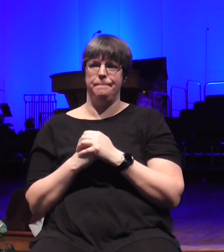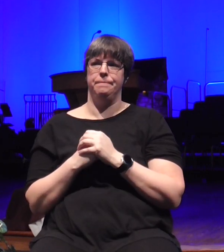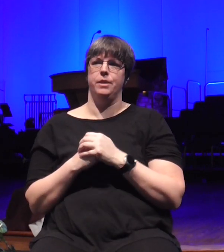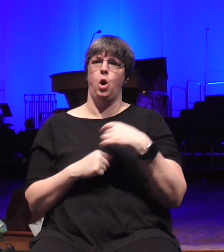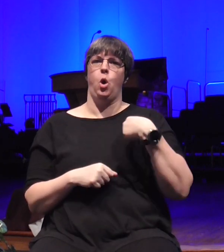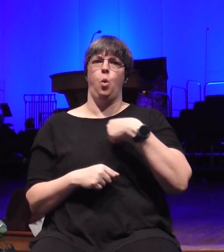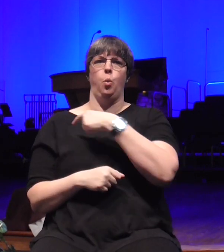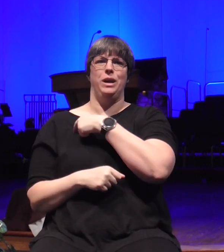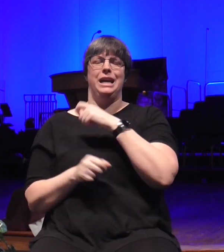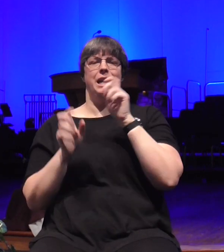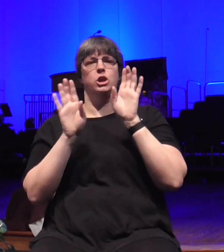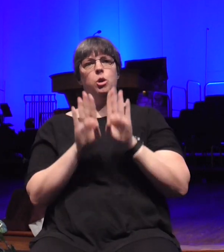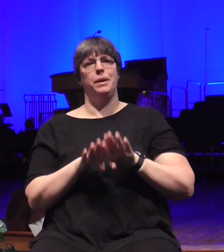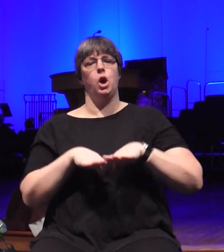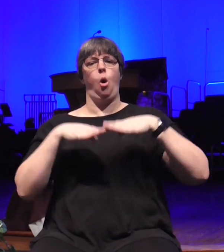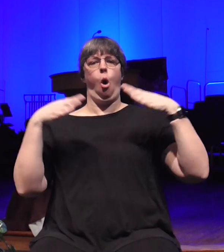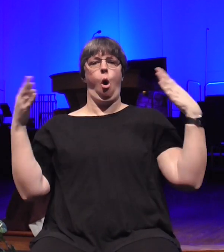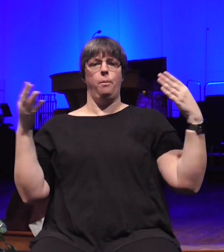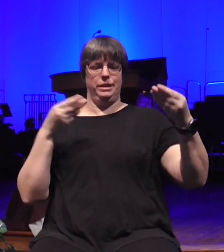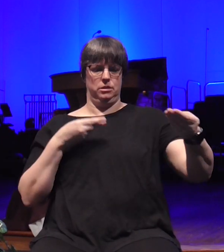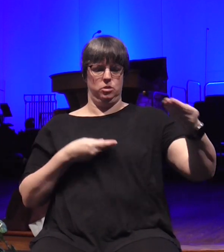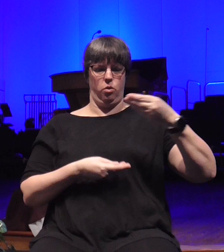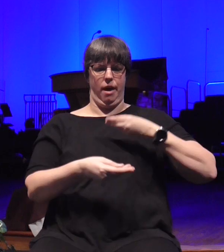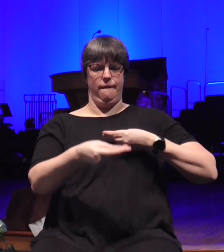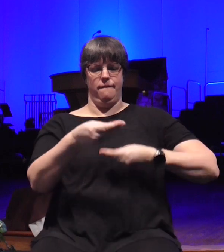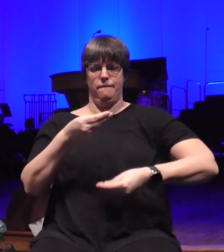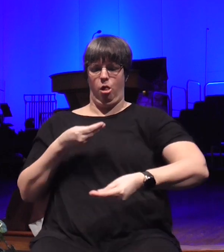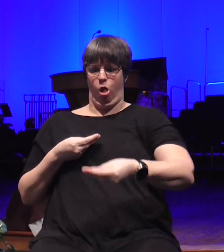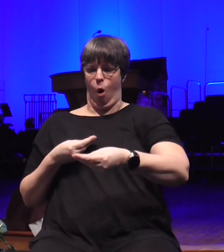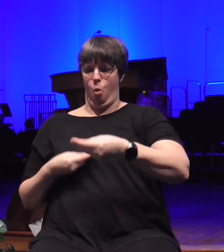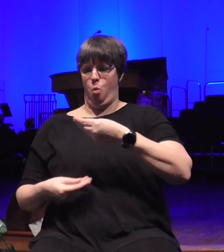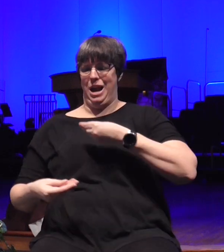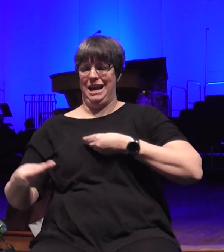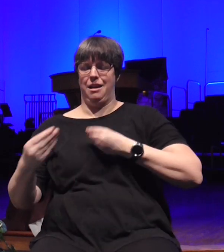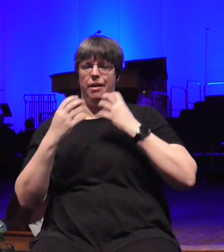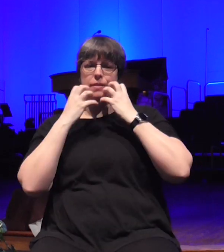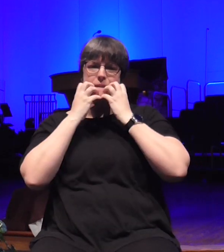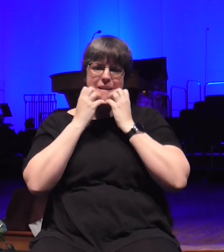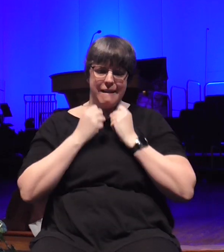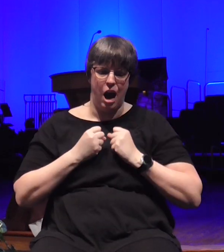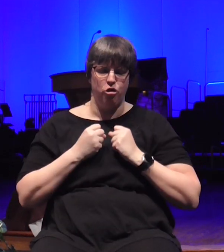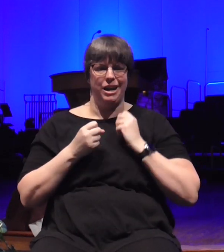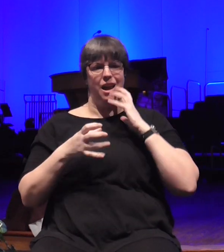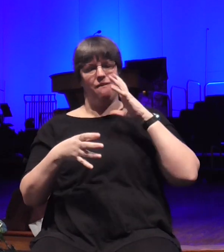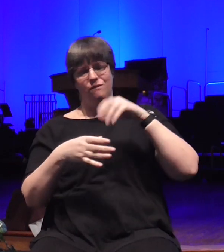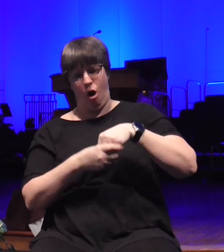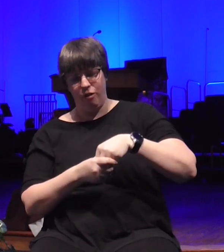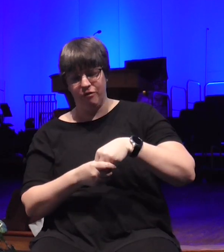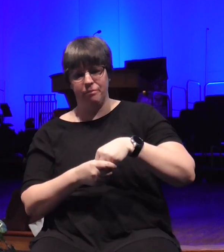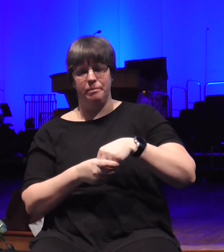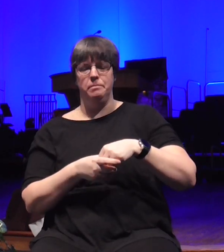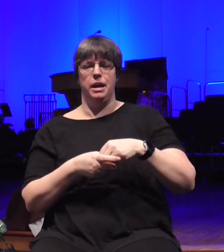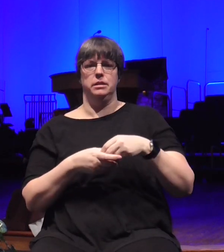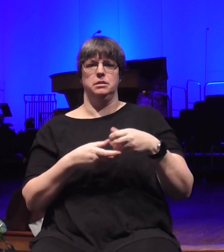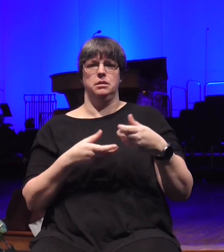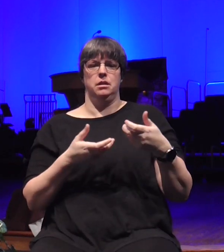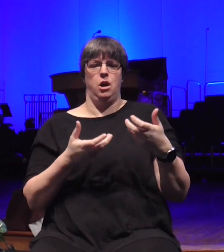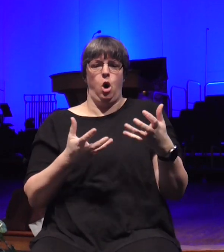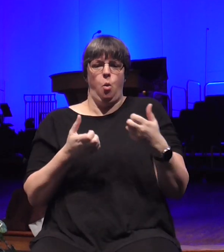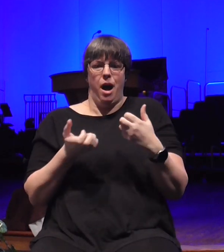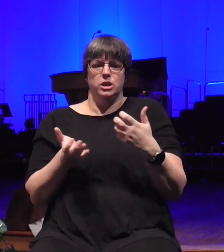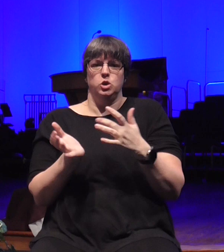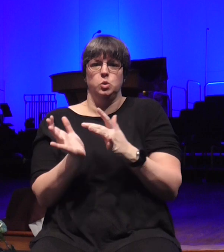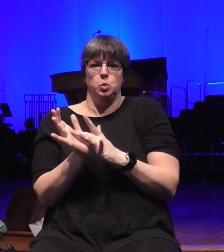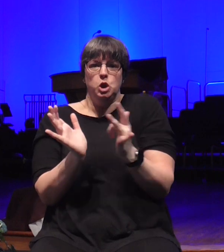all the creativity and uniqueness and the ideas and the caring and the involvement that want to flow through us and use us, not to